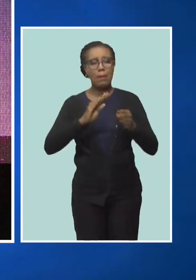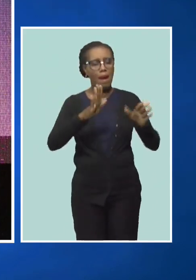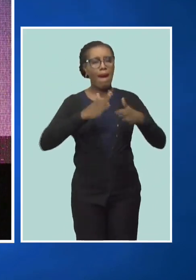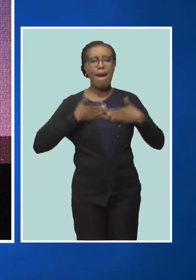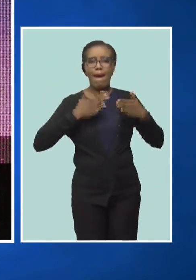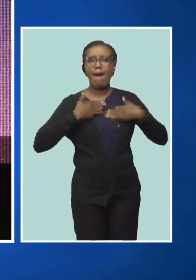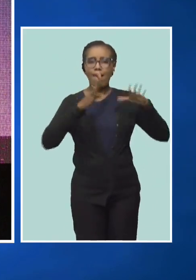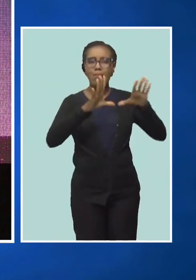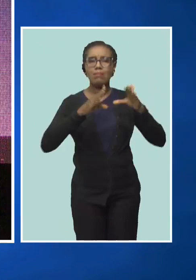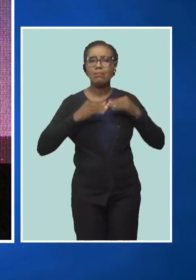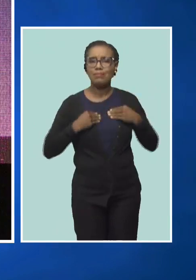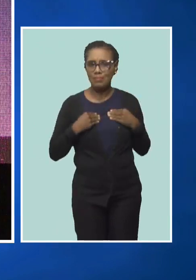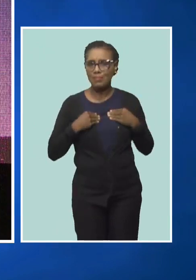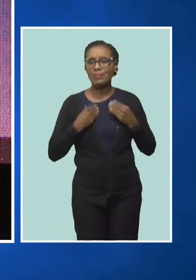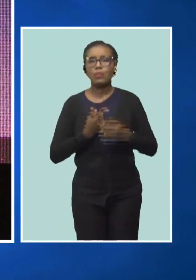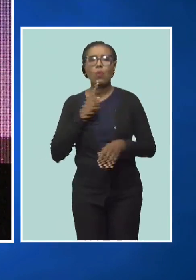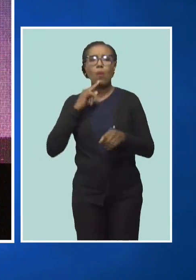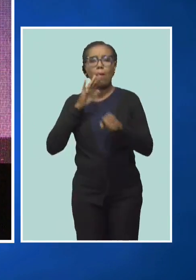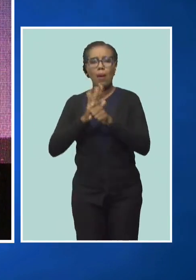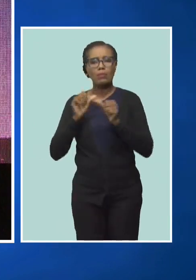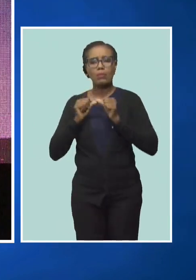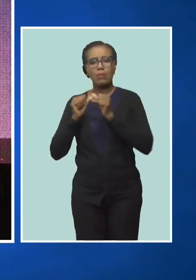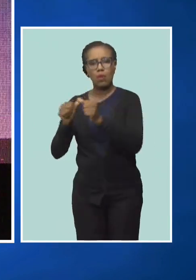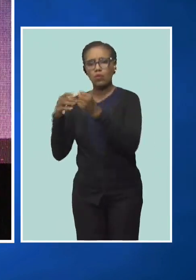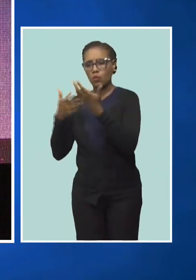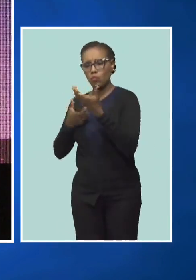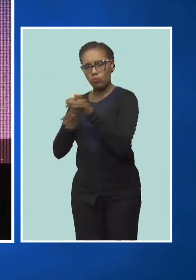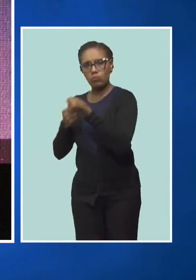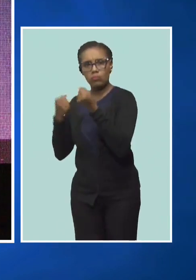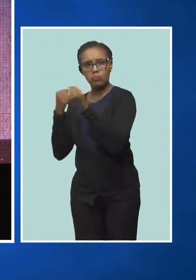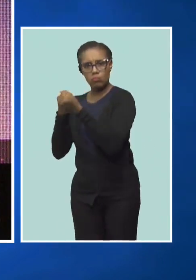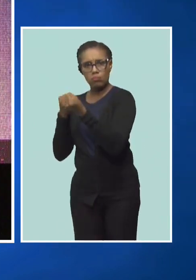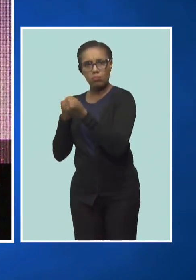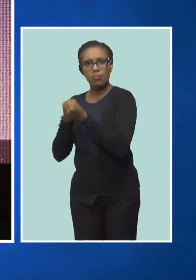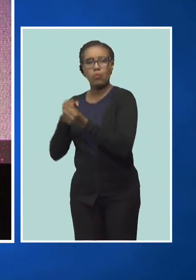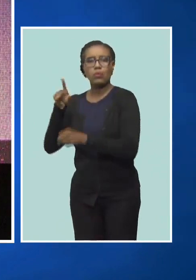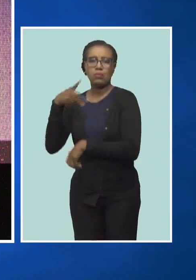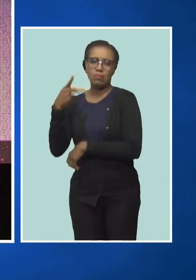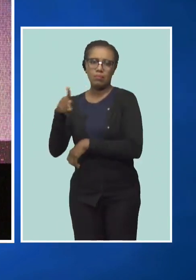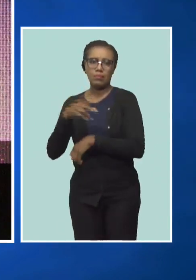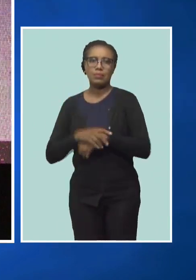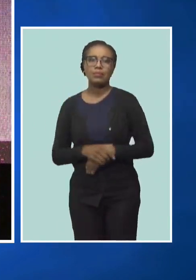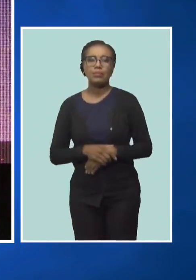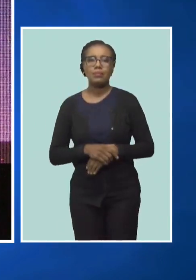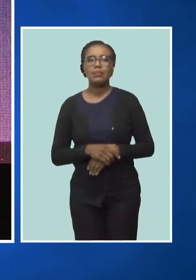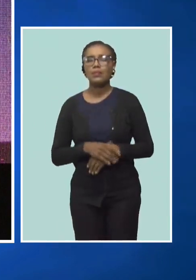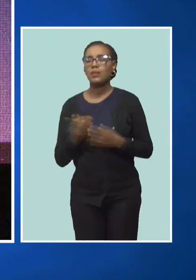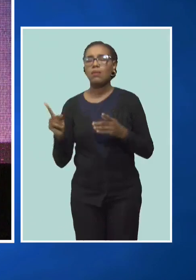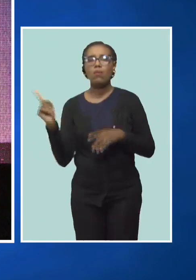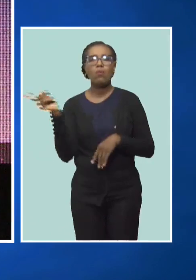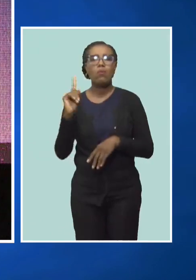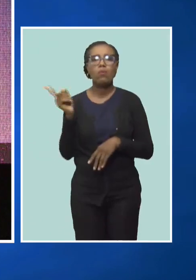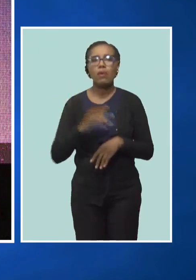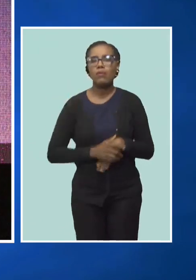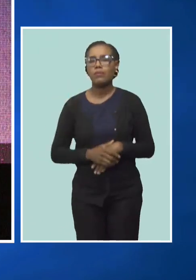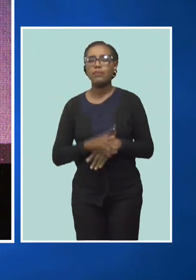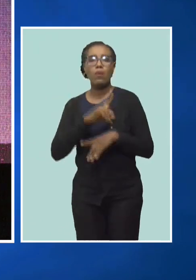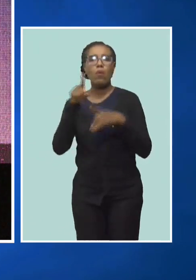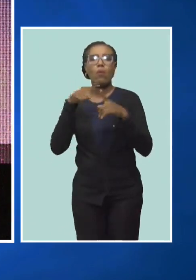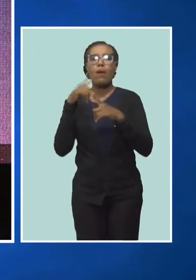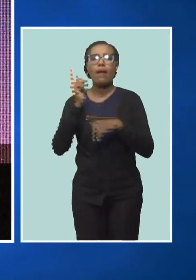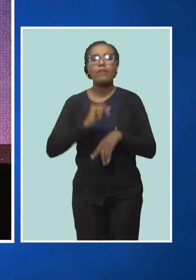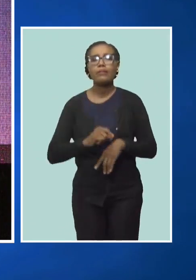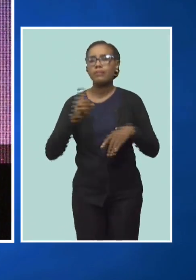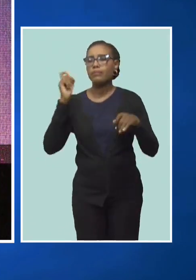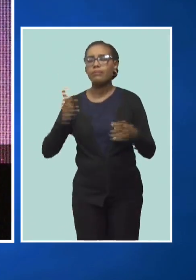the award and is promising to remain loyal to the party. Whenever and wherever you are, you got to show up